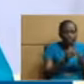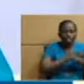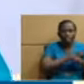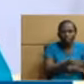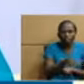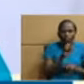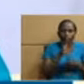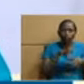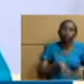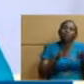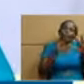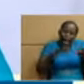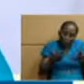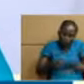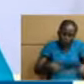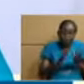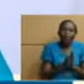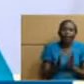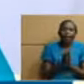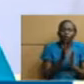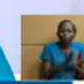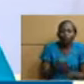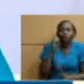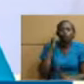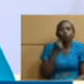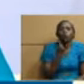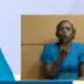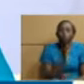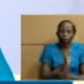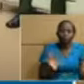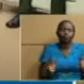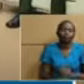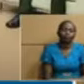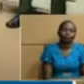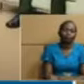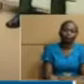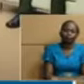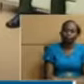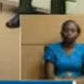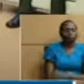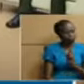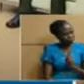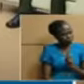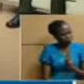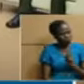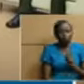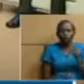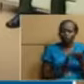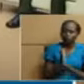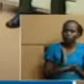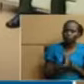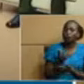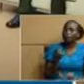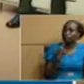how do we plan, and for who do we plan for? Yes, Bernard, you want to come in? Exactly what she's saying, just build from that. You see,